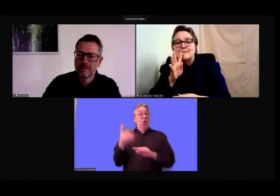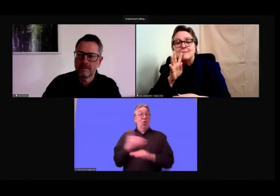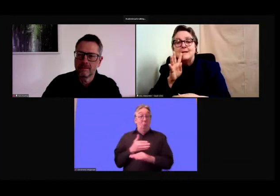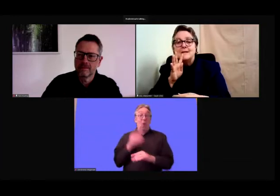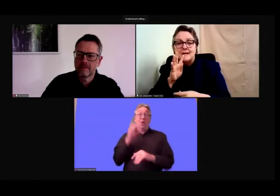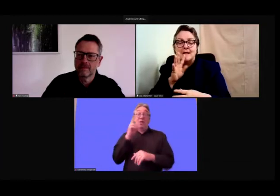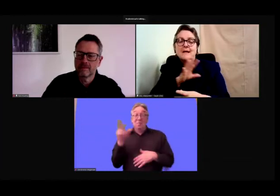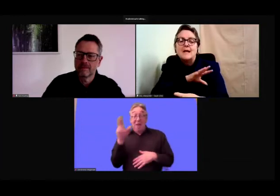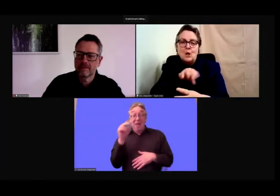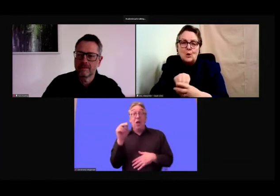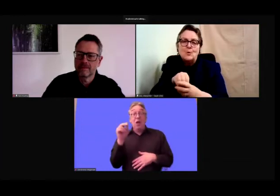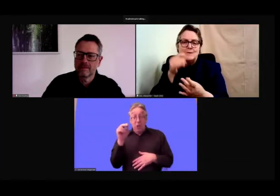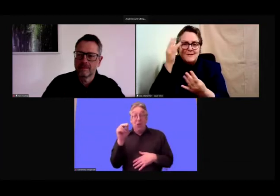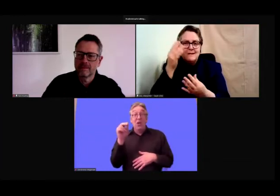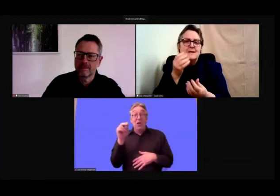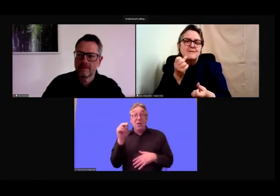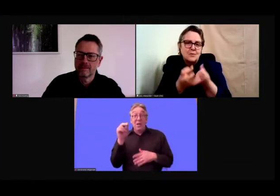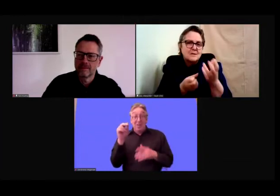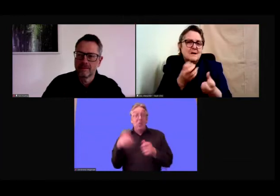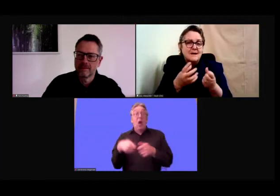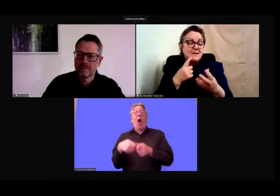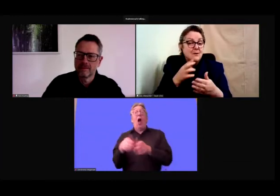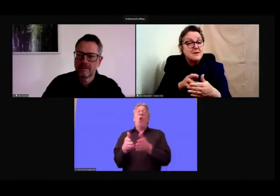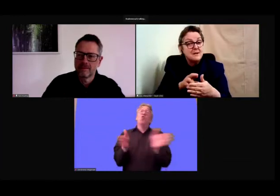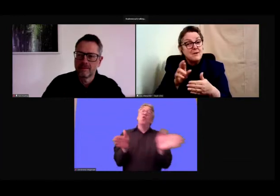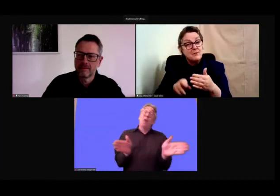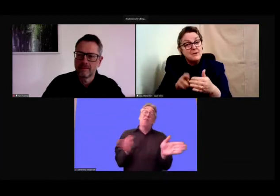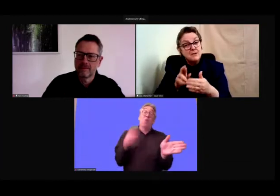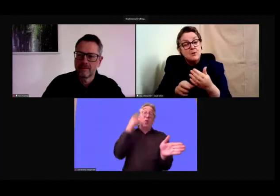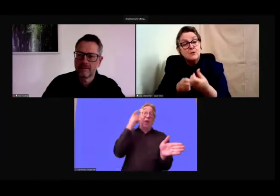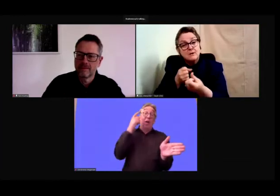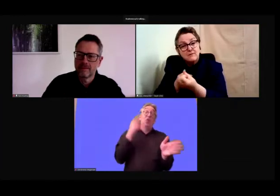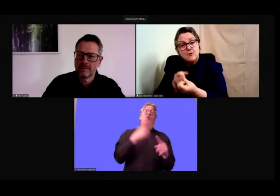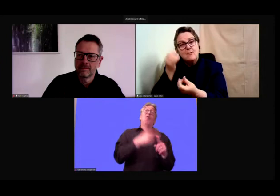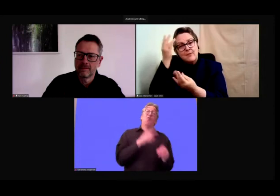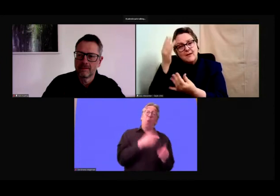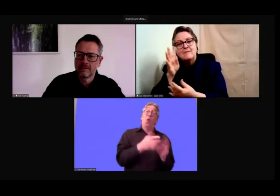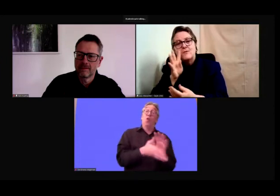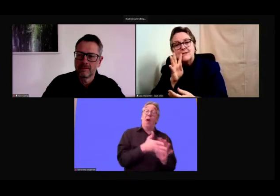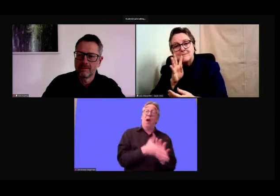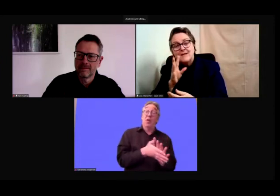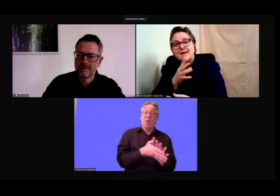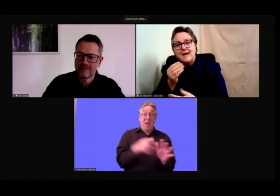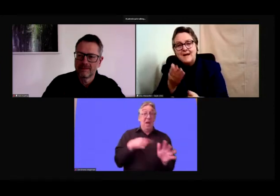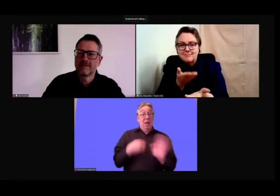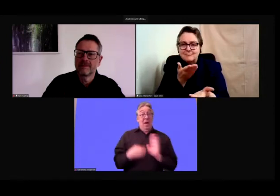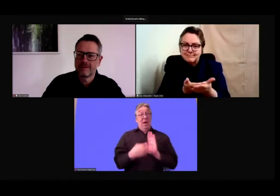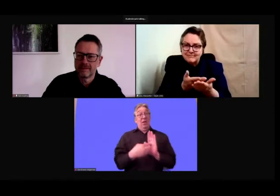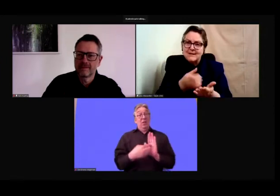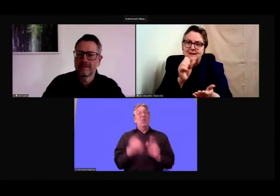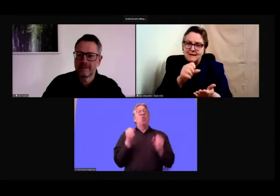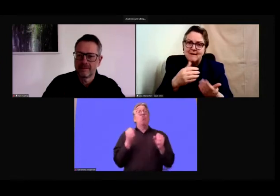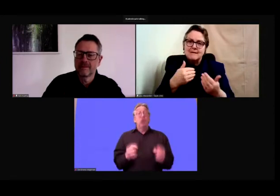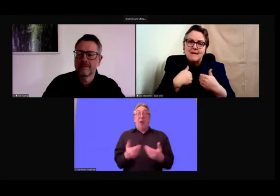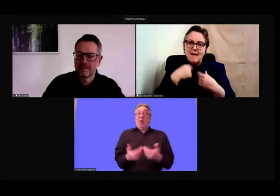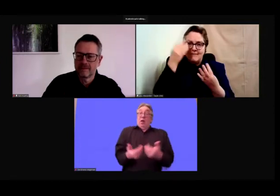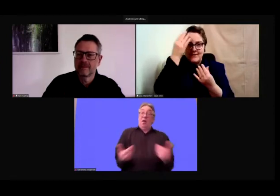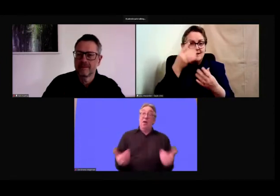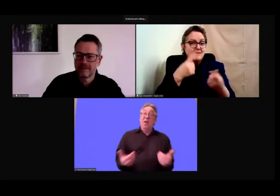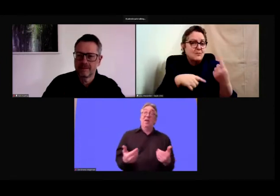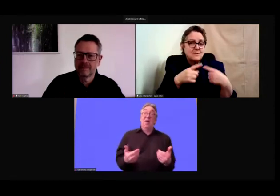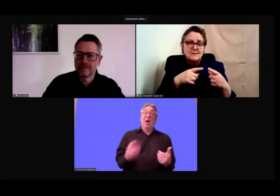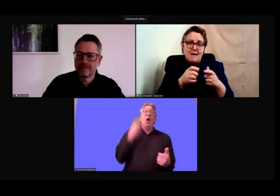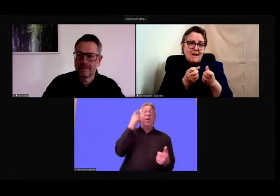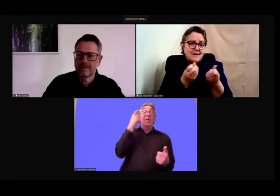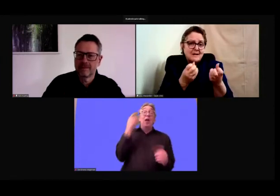I think my results confirm the thinking for speaking, and that there actually is a thinking for signing, because that hasn't been shown before